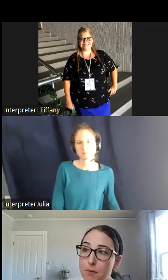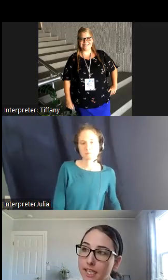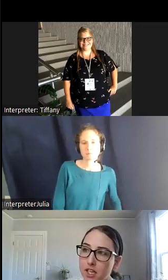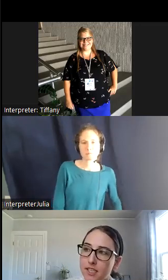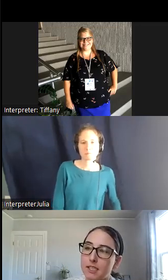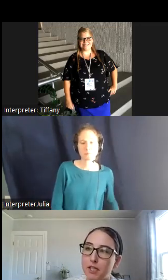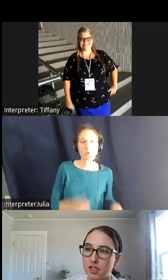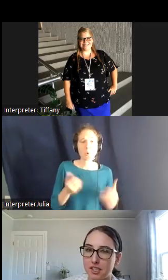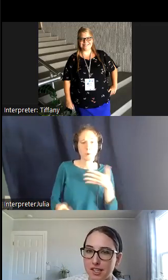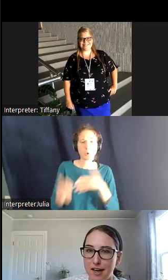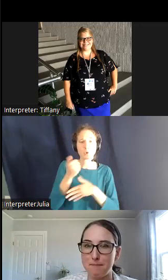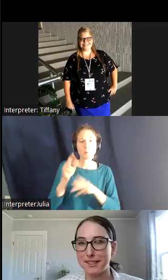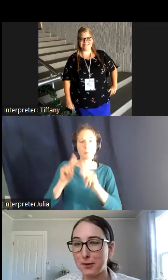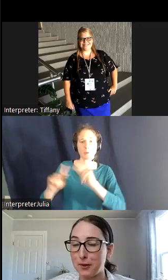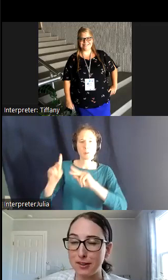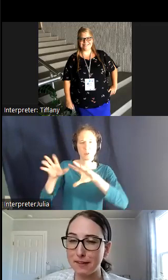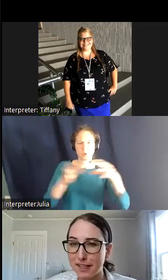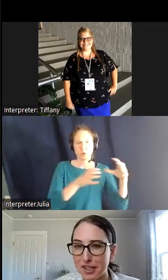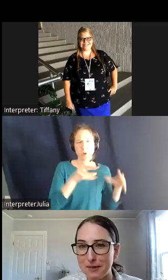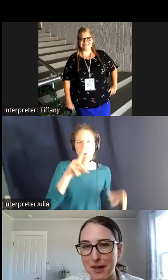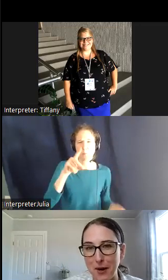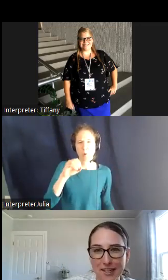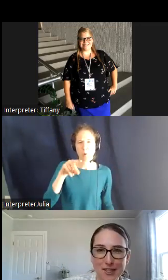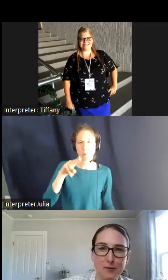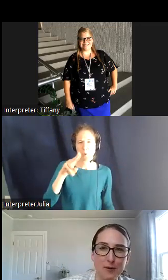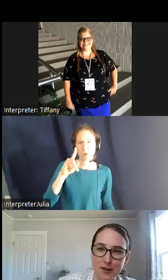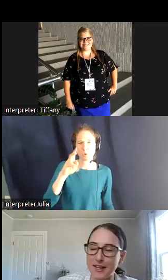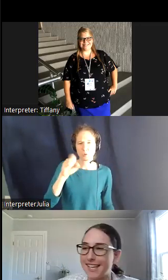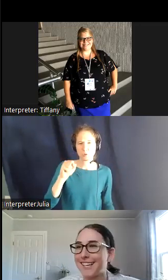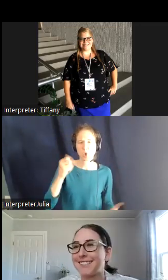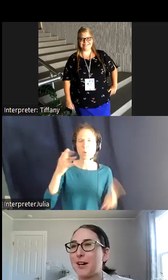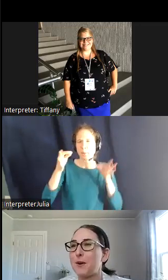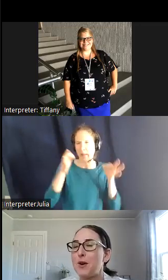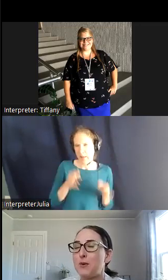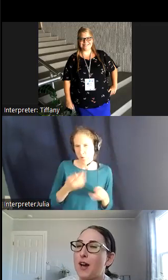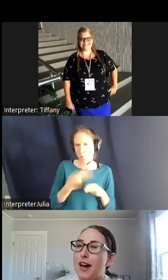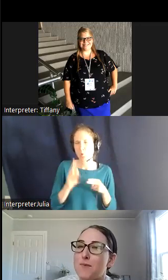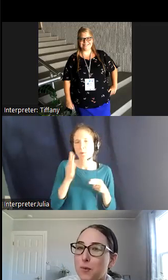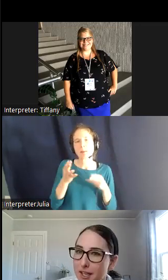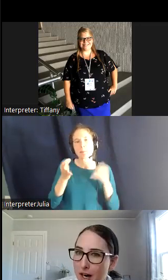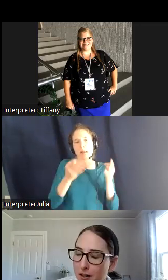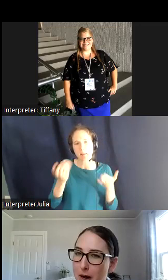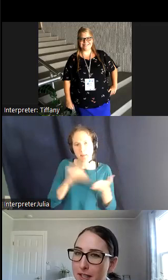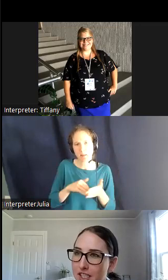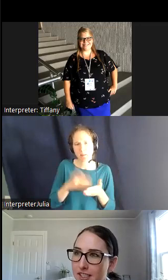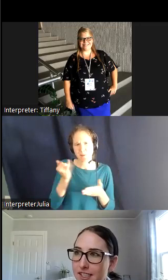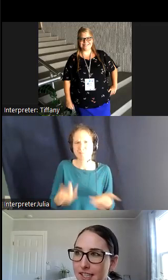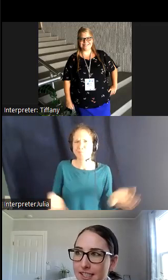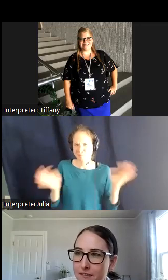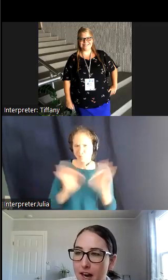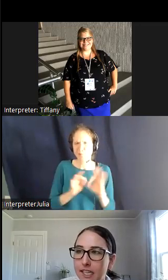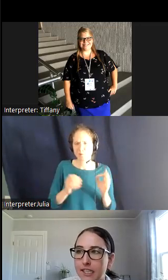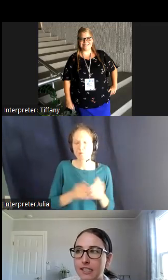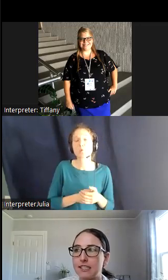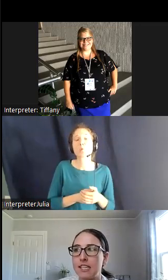priority populations, but just this is a long definition, but I wanted to review it here. So the way that priority populations